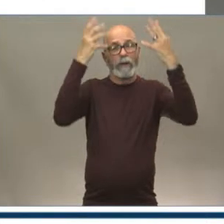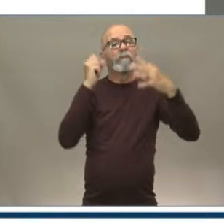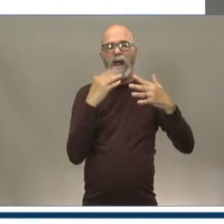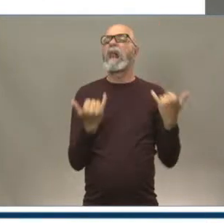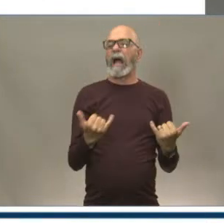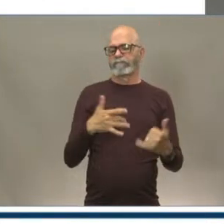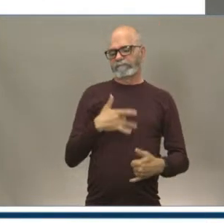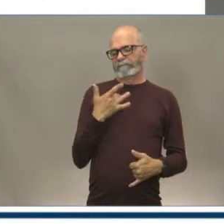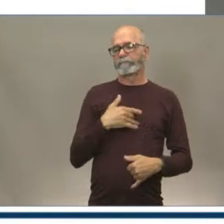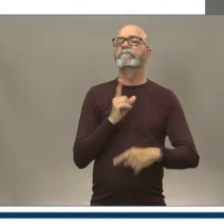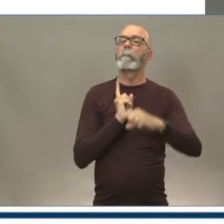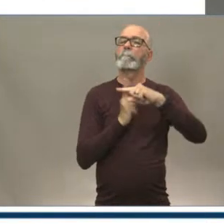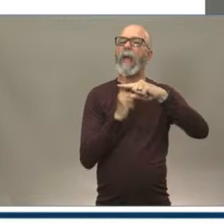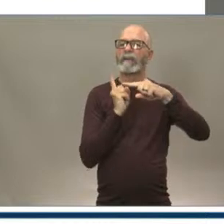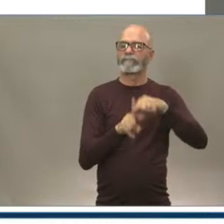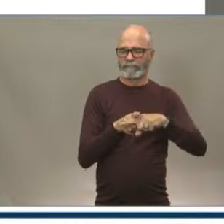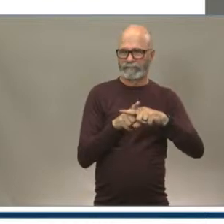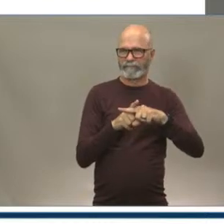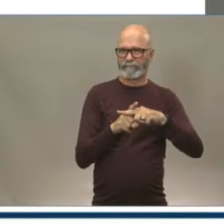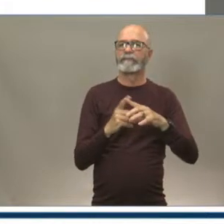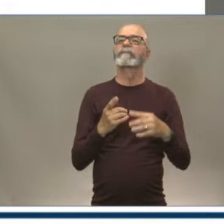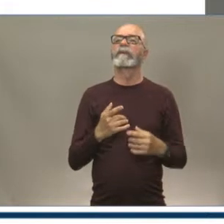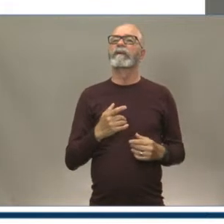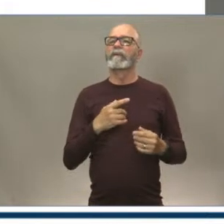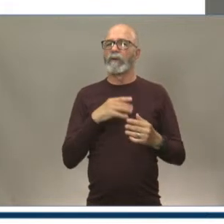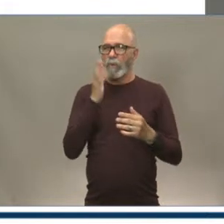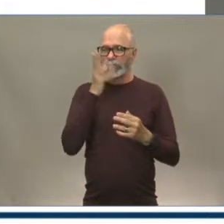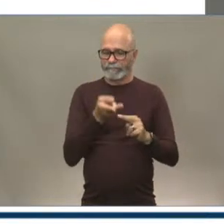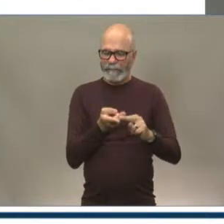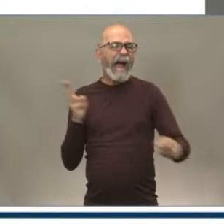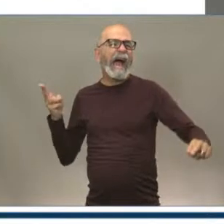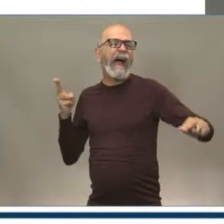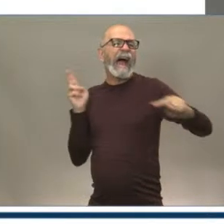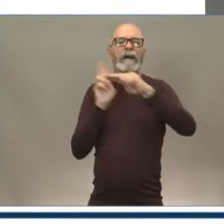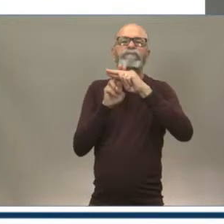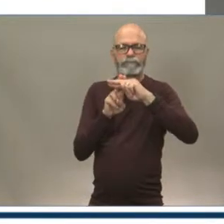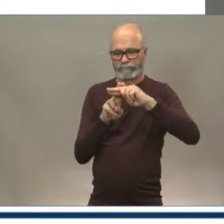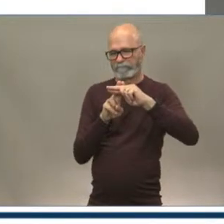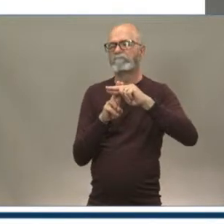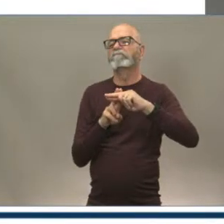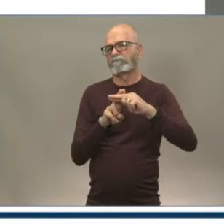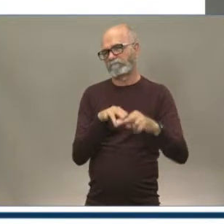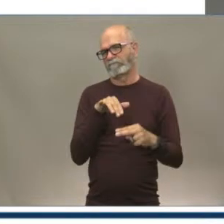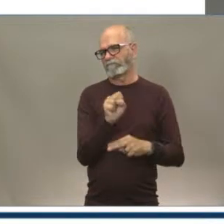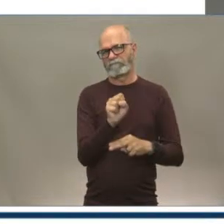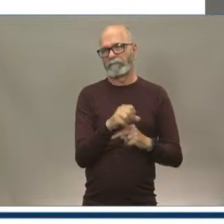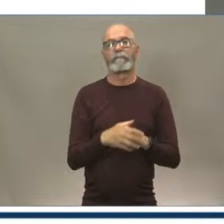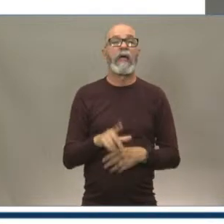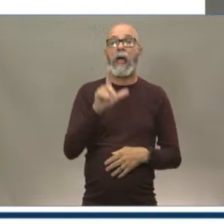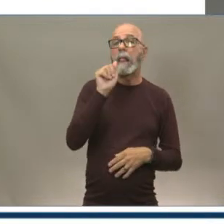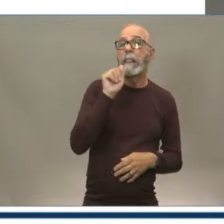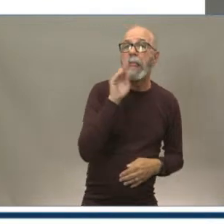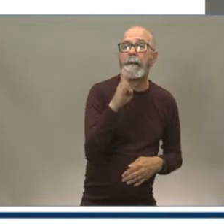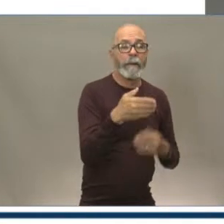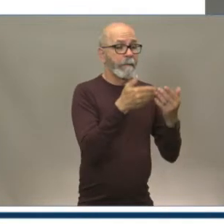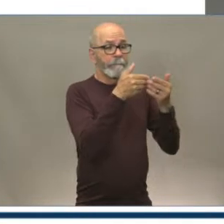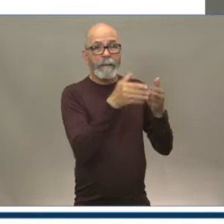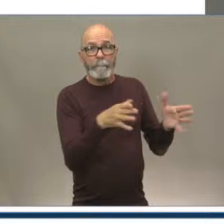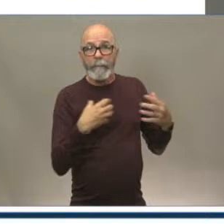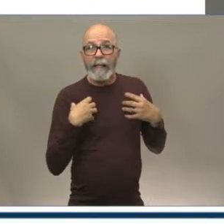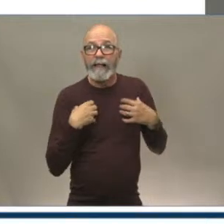higher case numbers over the next few days. The lab and public health are working now to clear the